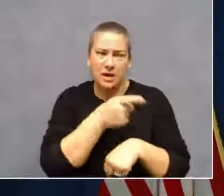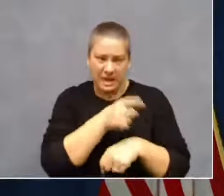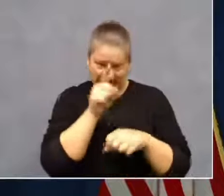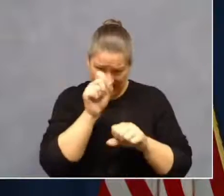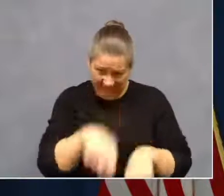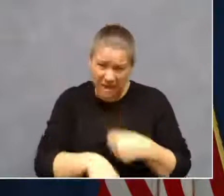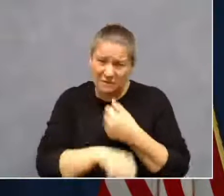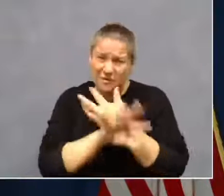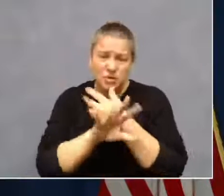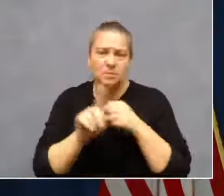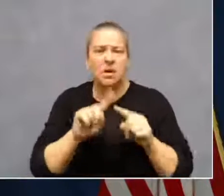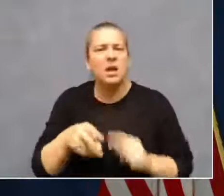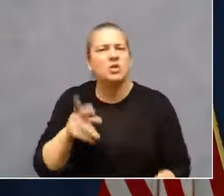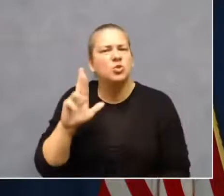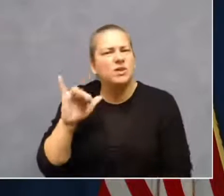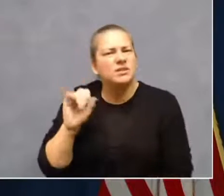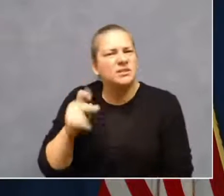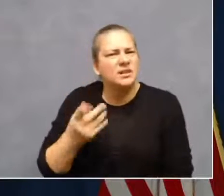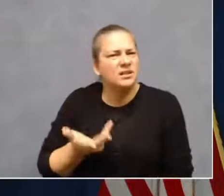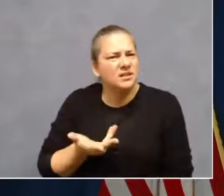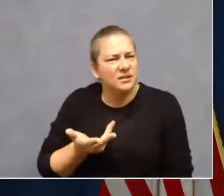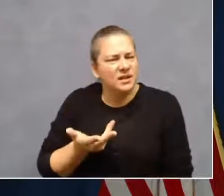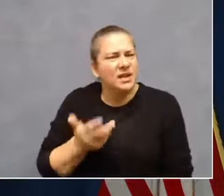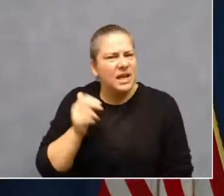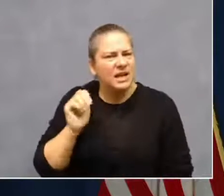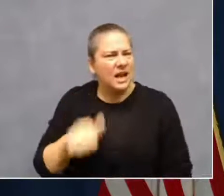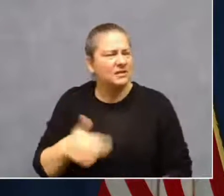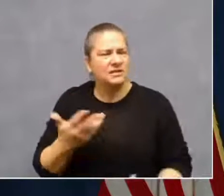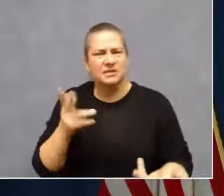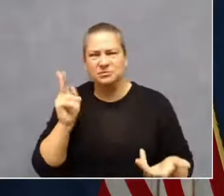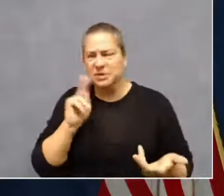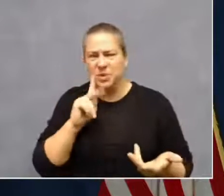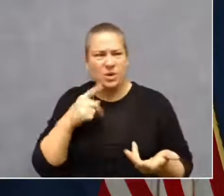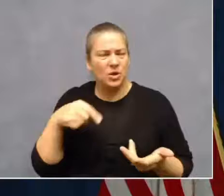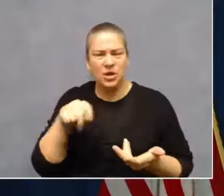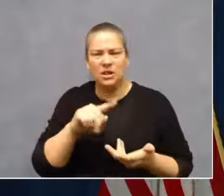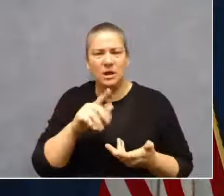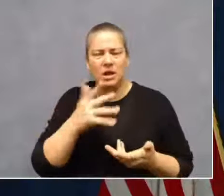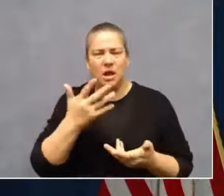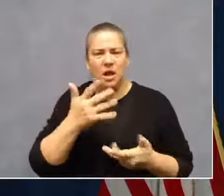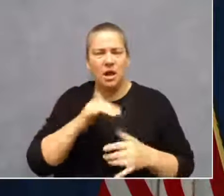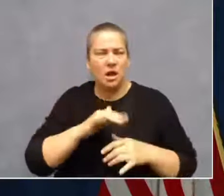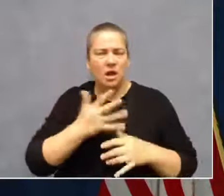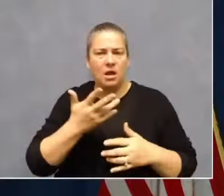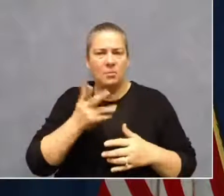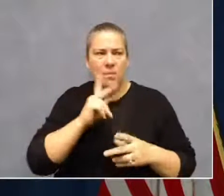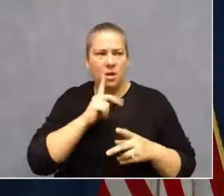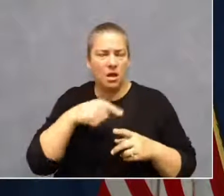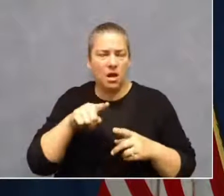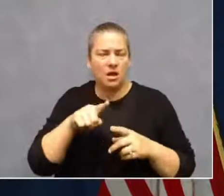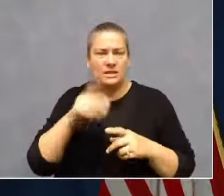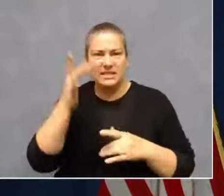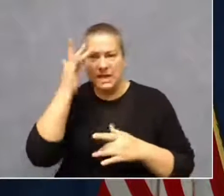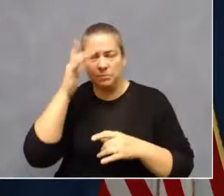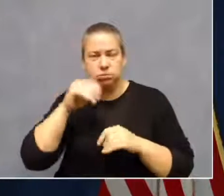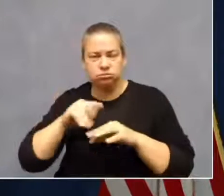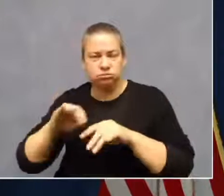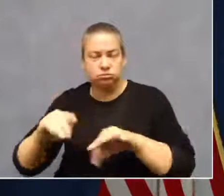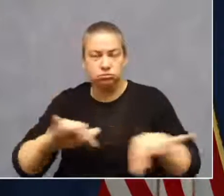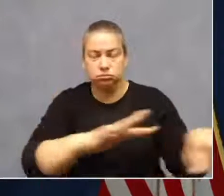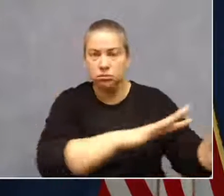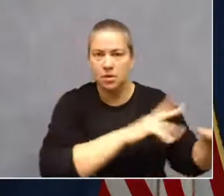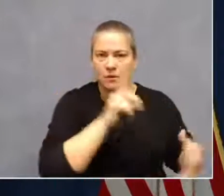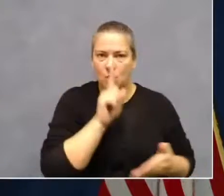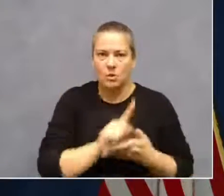right there of losing your workforce and a large portion of your workforce for a couple weeks if they become infected.